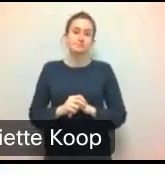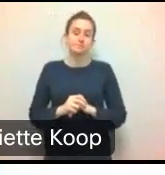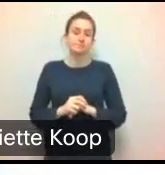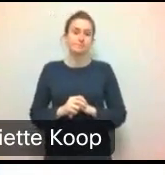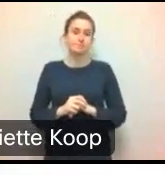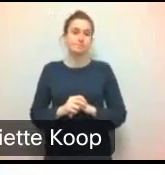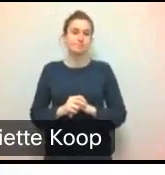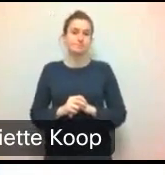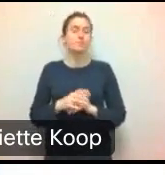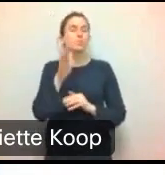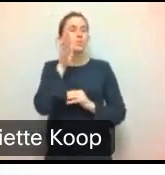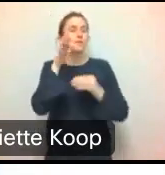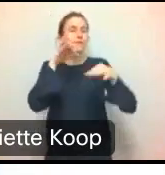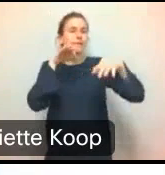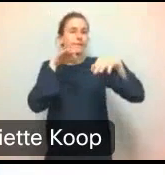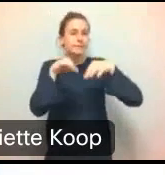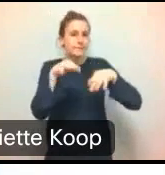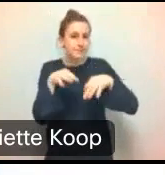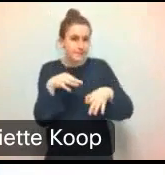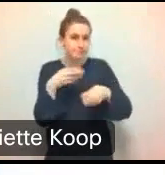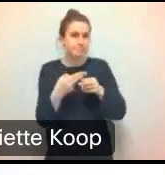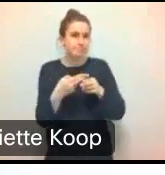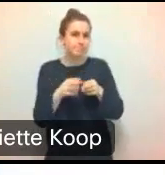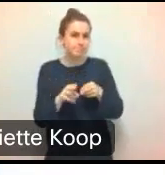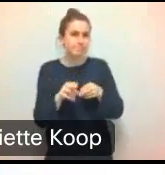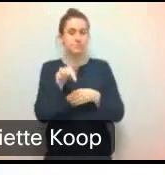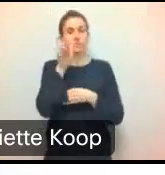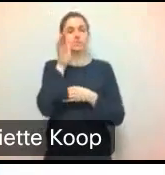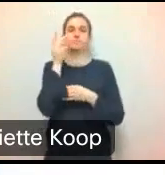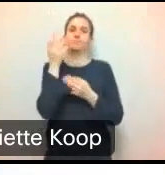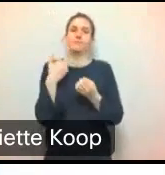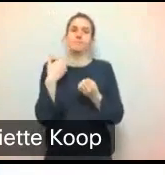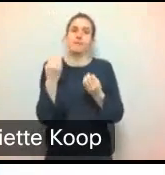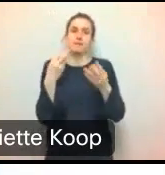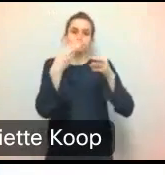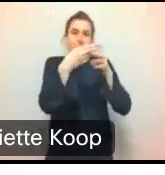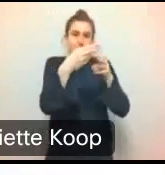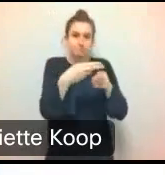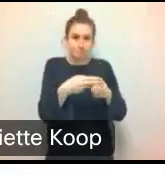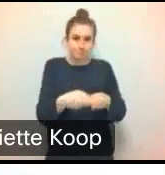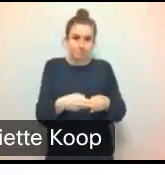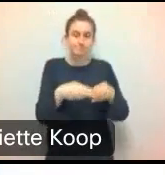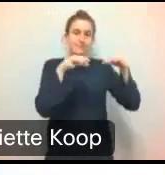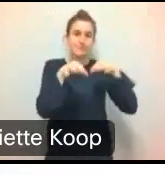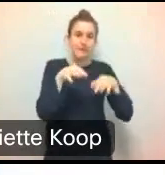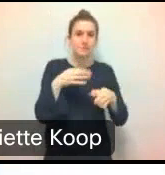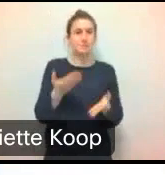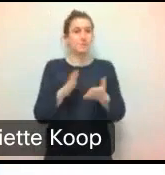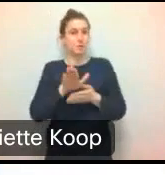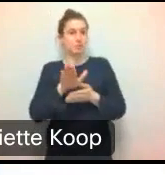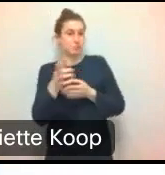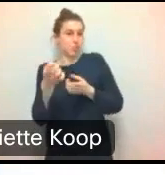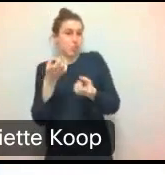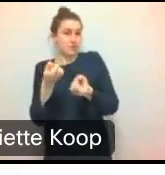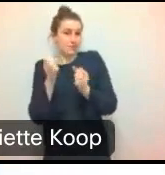I'm also going to briefly explain, and you're going to see a lot of brief explanations, but hopefully that'll help you focus your questions a little bit, because it's hard to